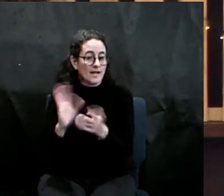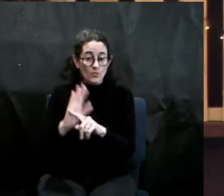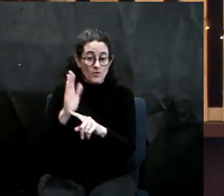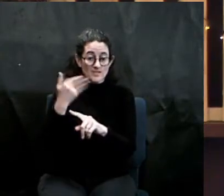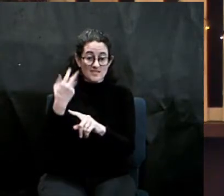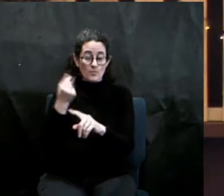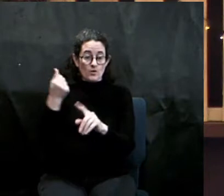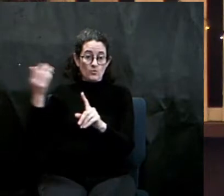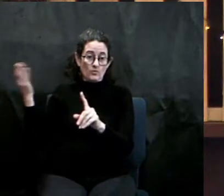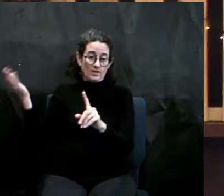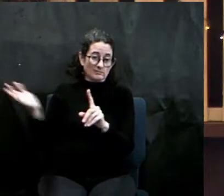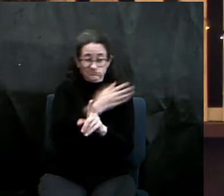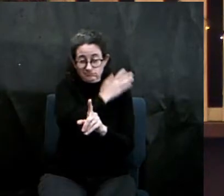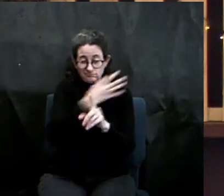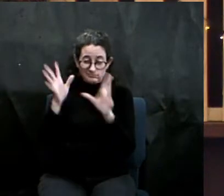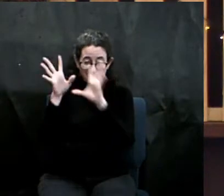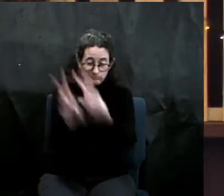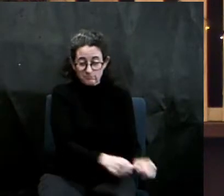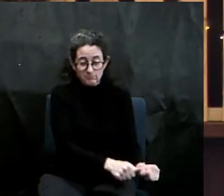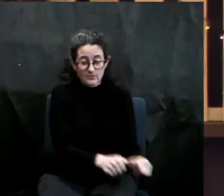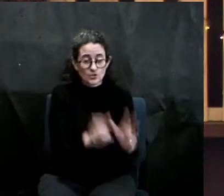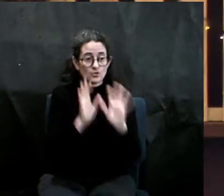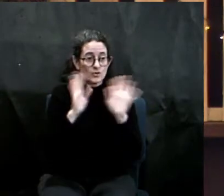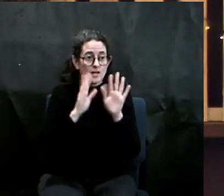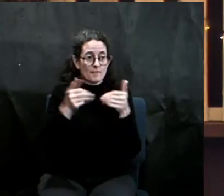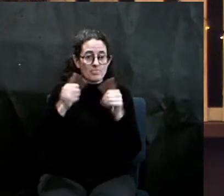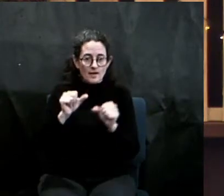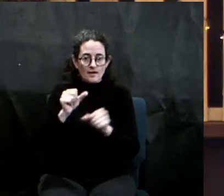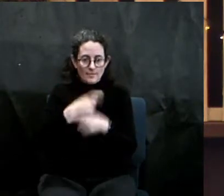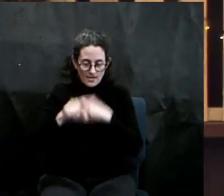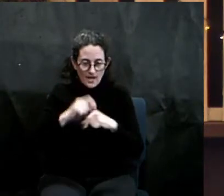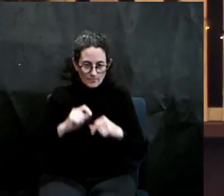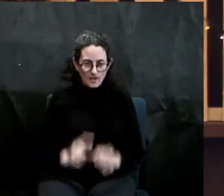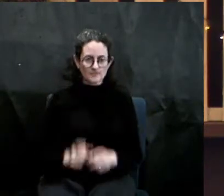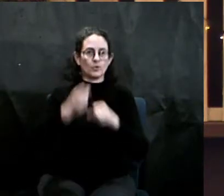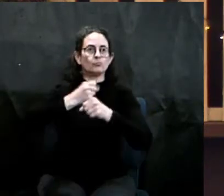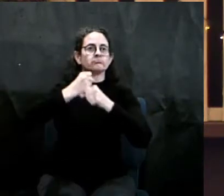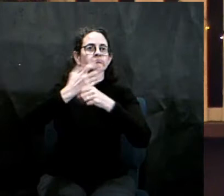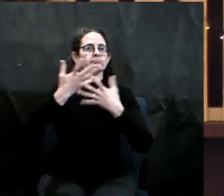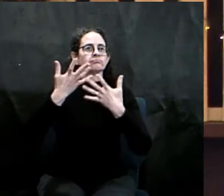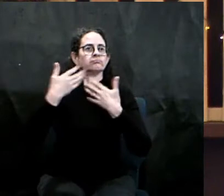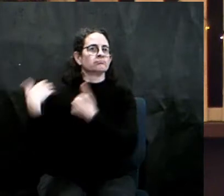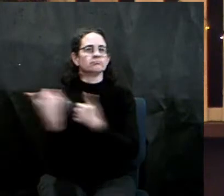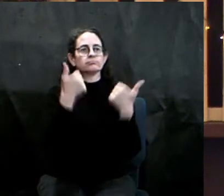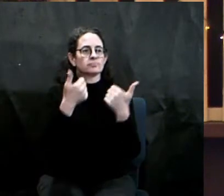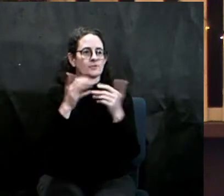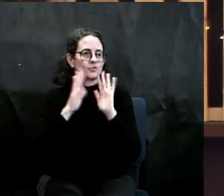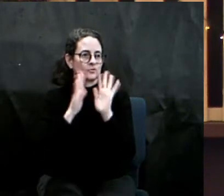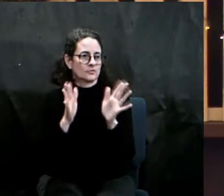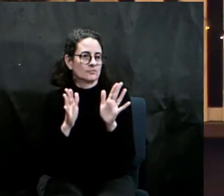Jesus. We see lots of Paul in action, but ultimately the book of Acts is not about Paul. The book of Acts is about the gospel.